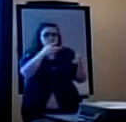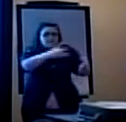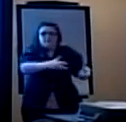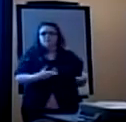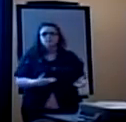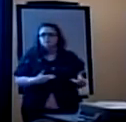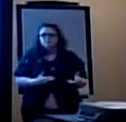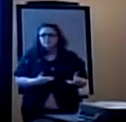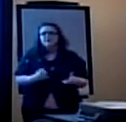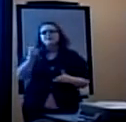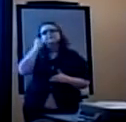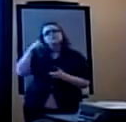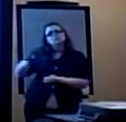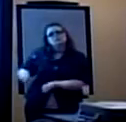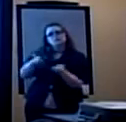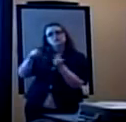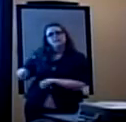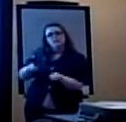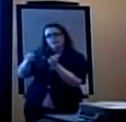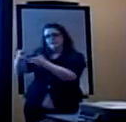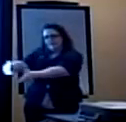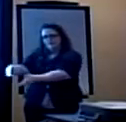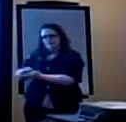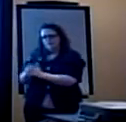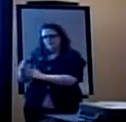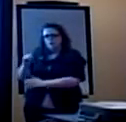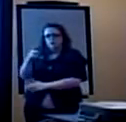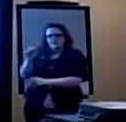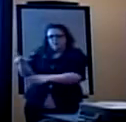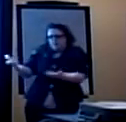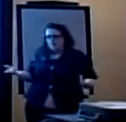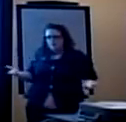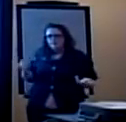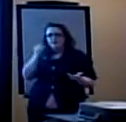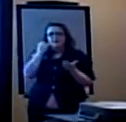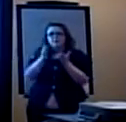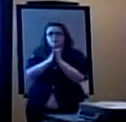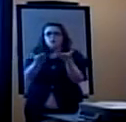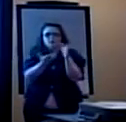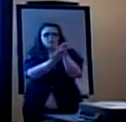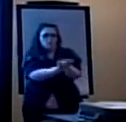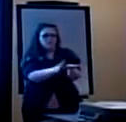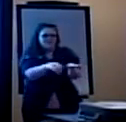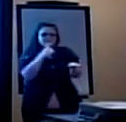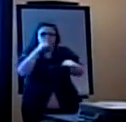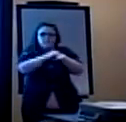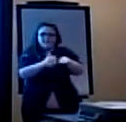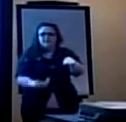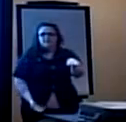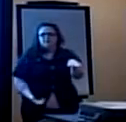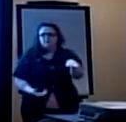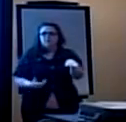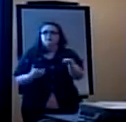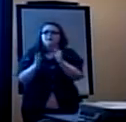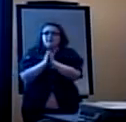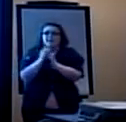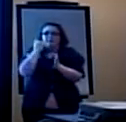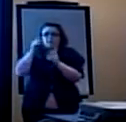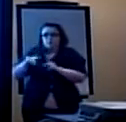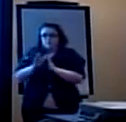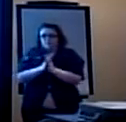sits on the ground is nothing. It's just a shovel. A book that is closed is a brick. It takes a person to use it. That's why